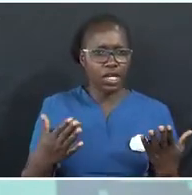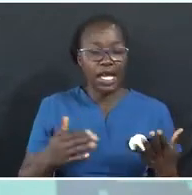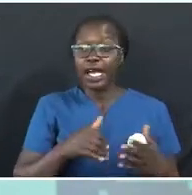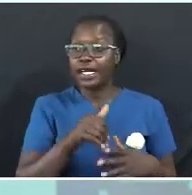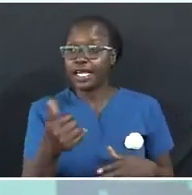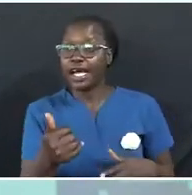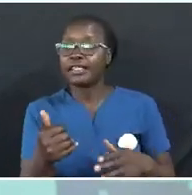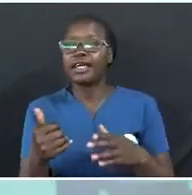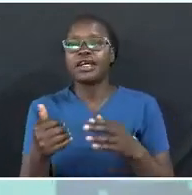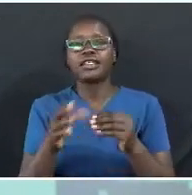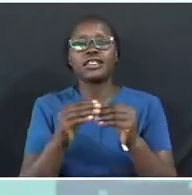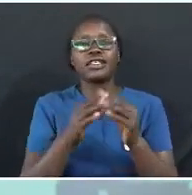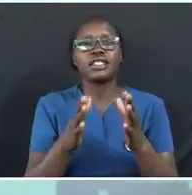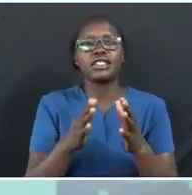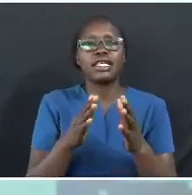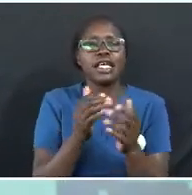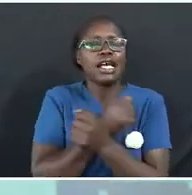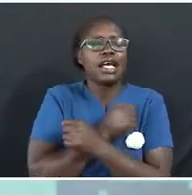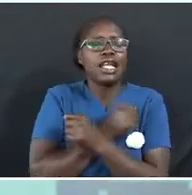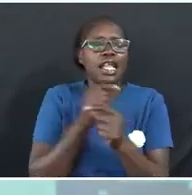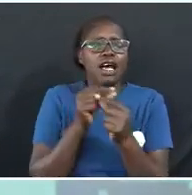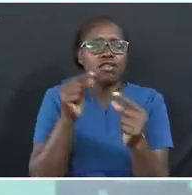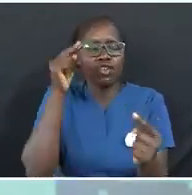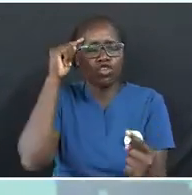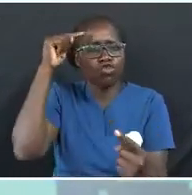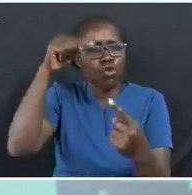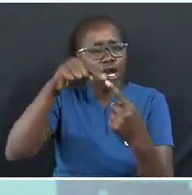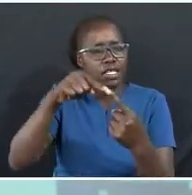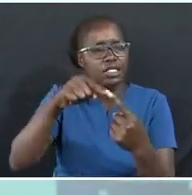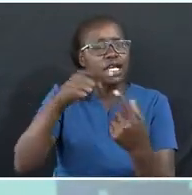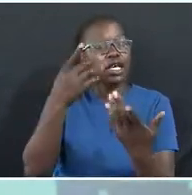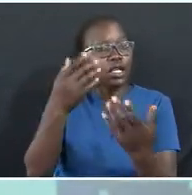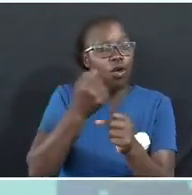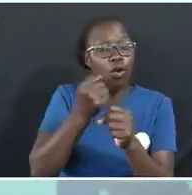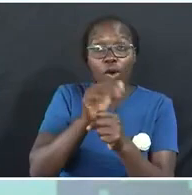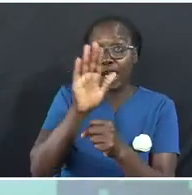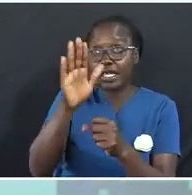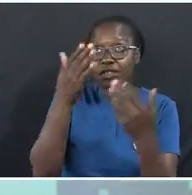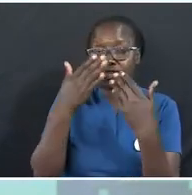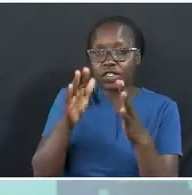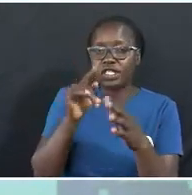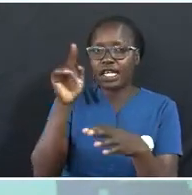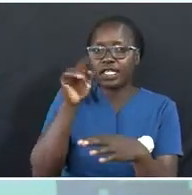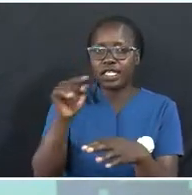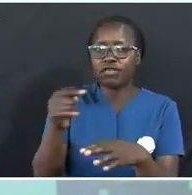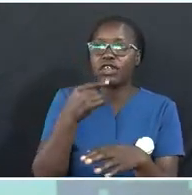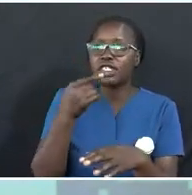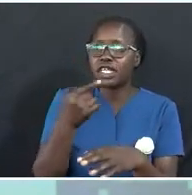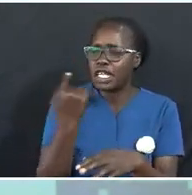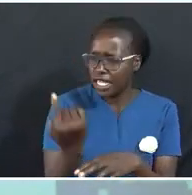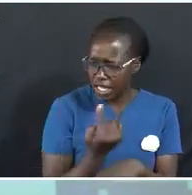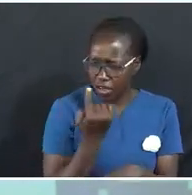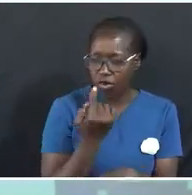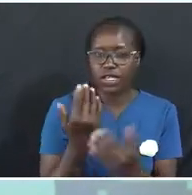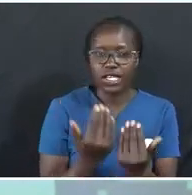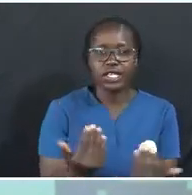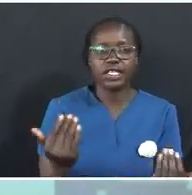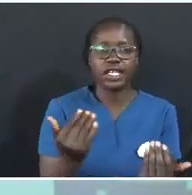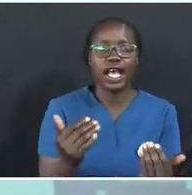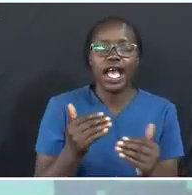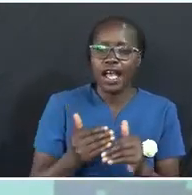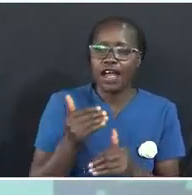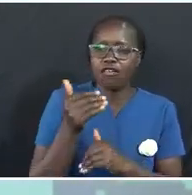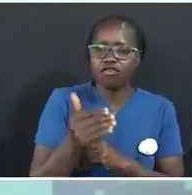creatures, his love was great for what he had created. And therefore, he said the only thing